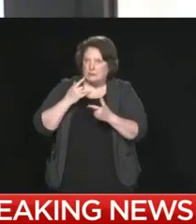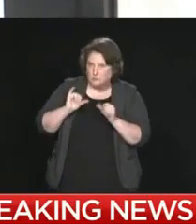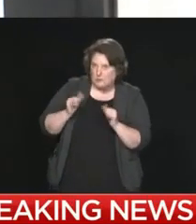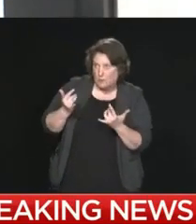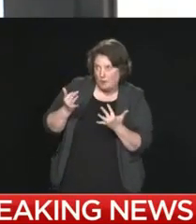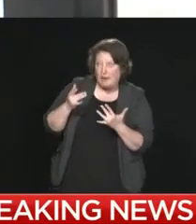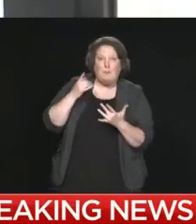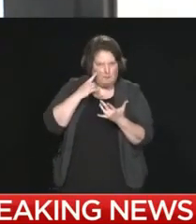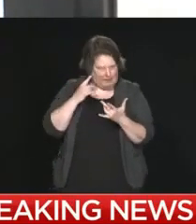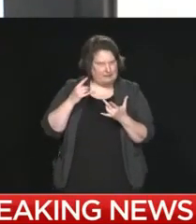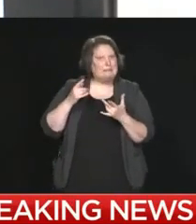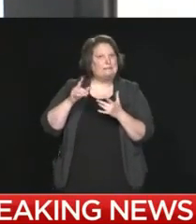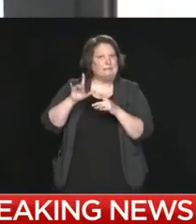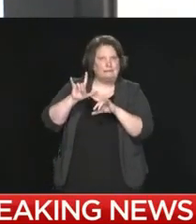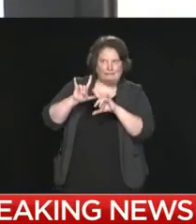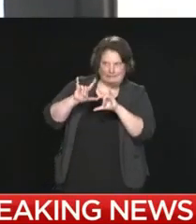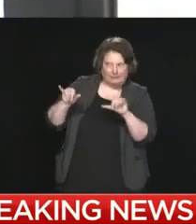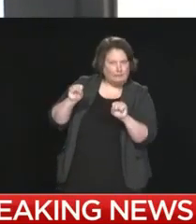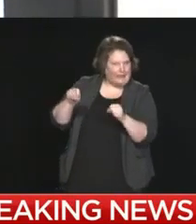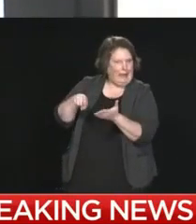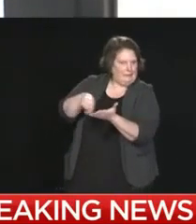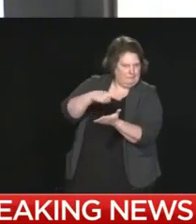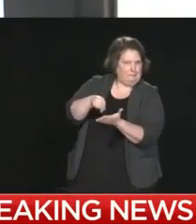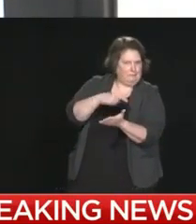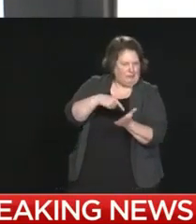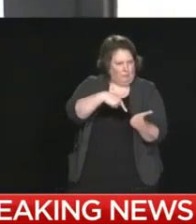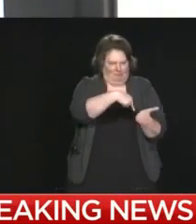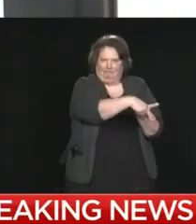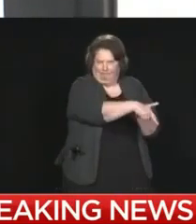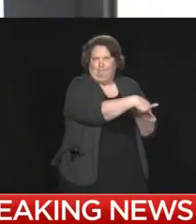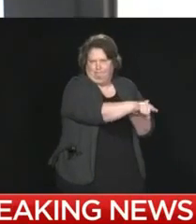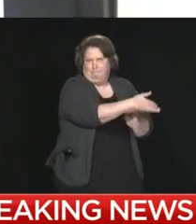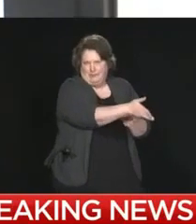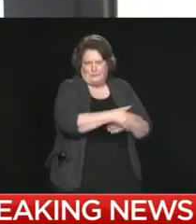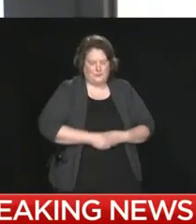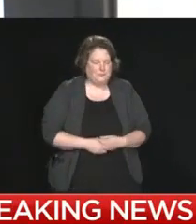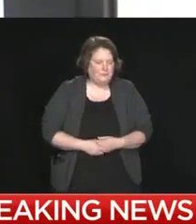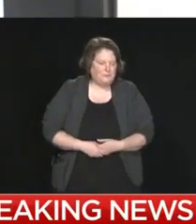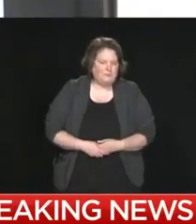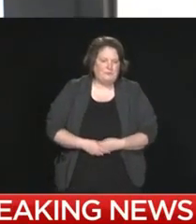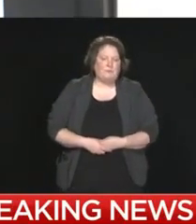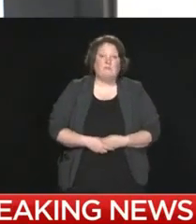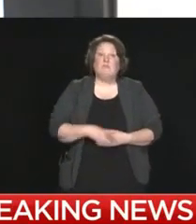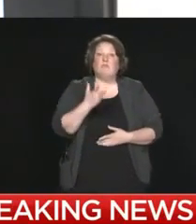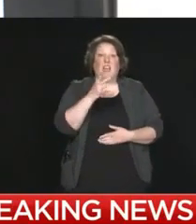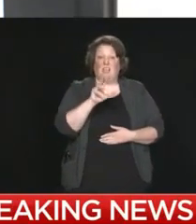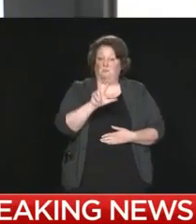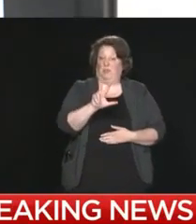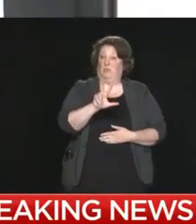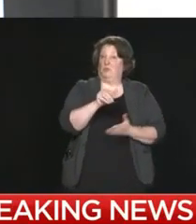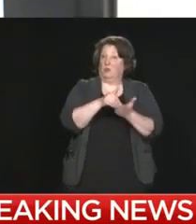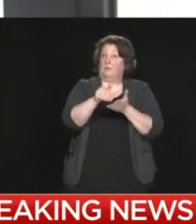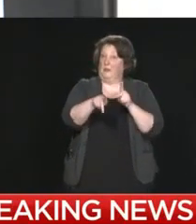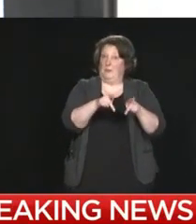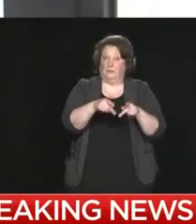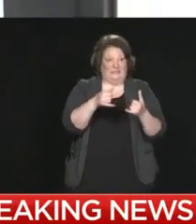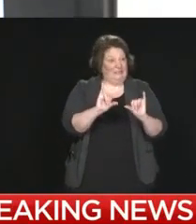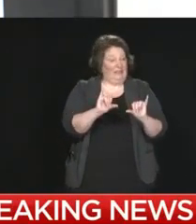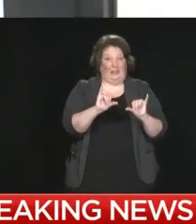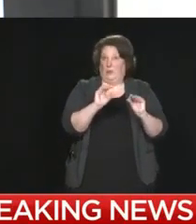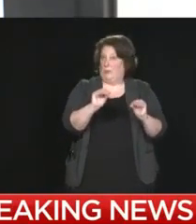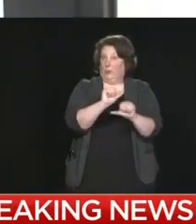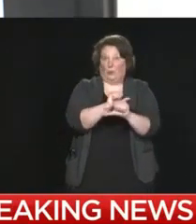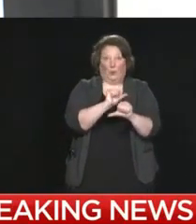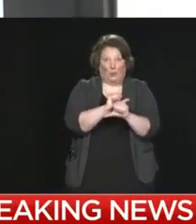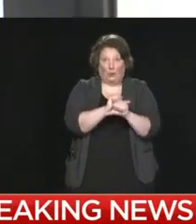get income support. But obviously, with around 3 million people unemployed and looking for work, it is going to be a while before we